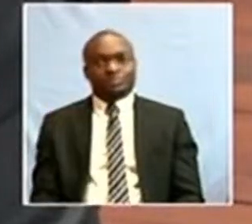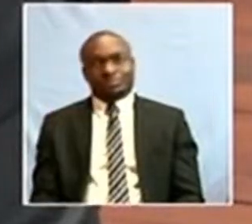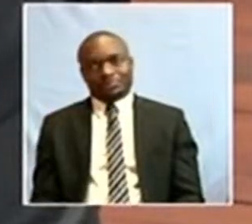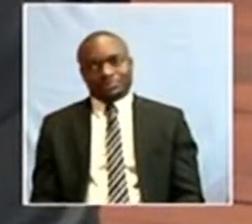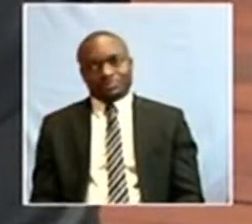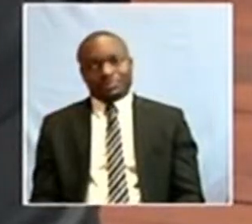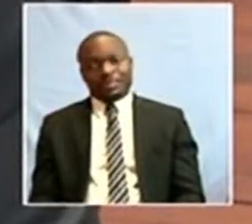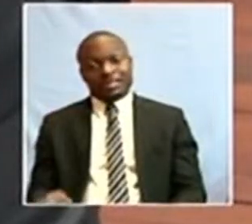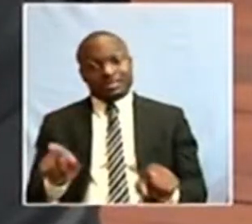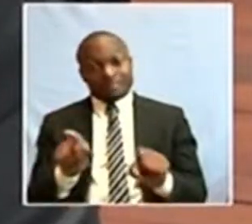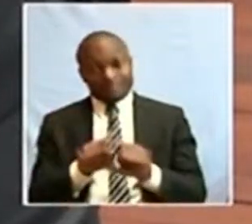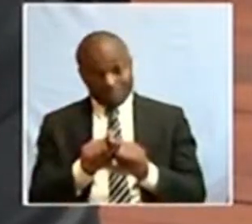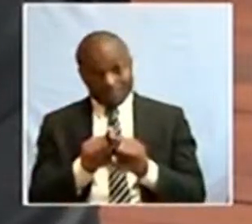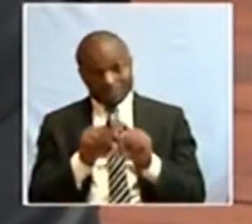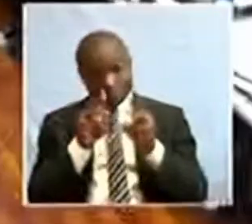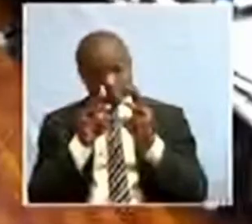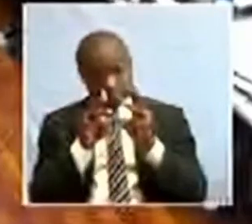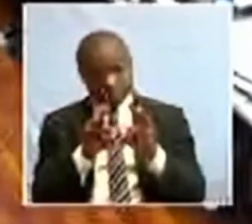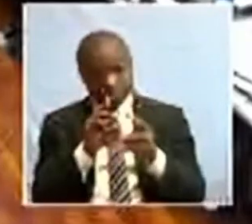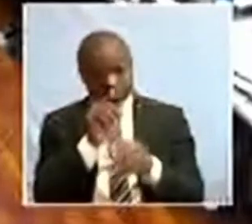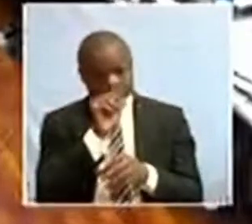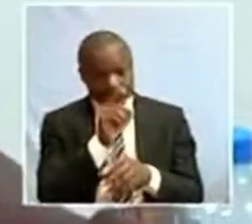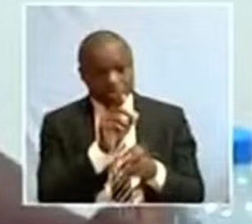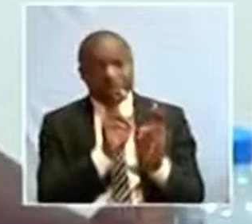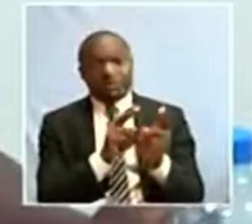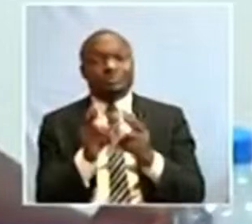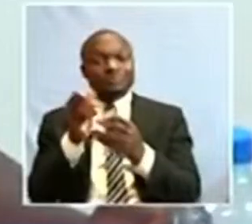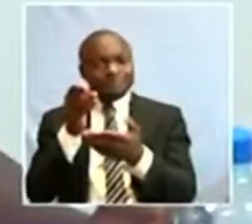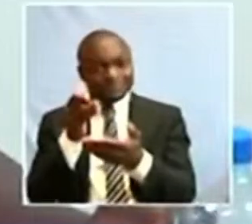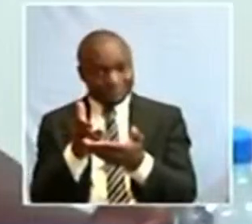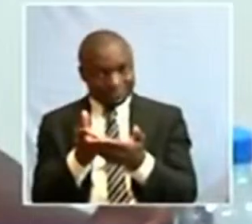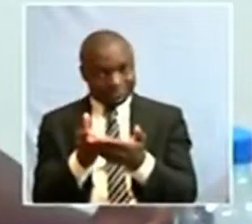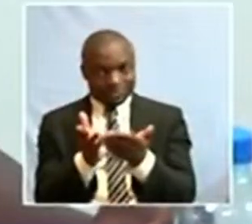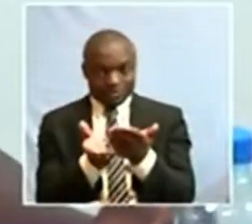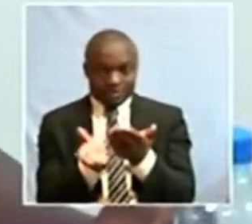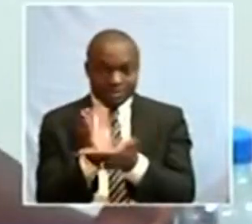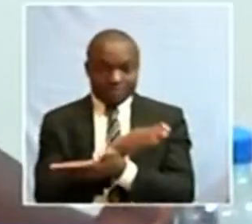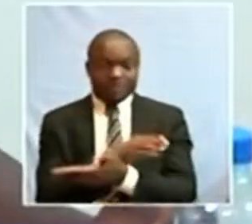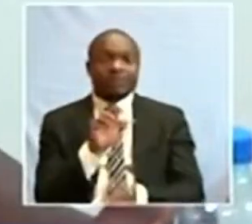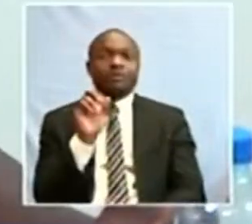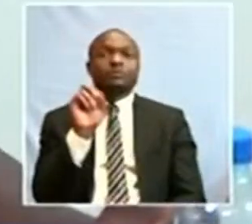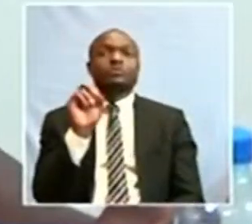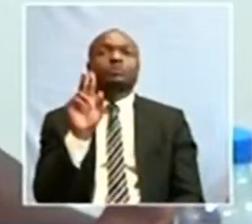In the same vein as you answer that one, you go to page 12.